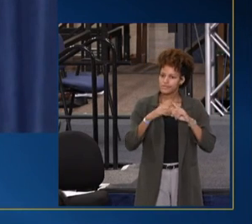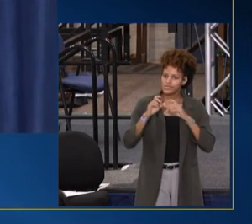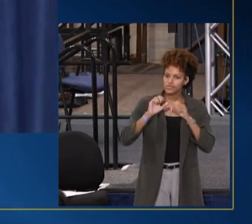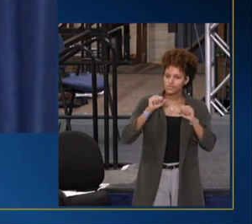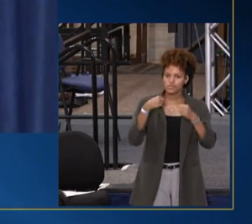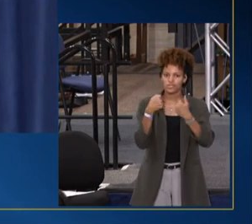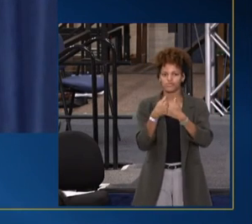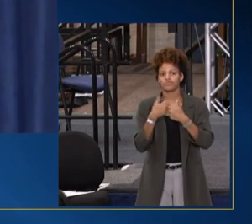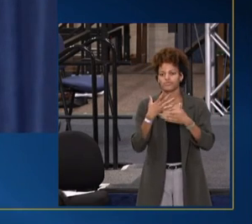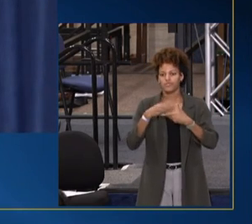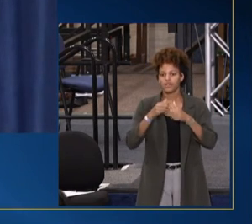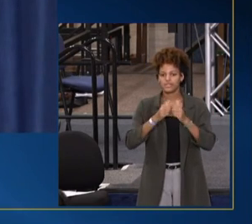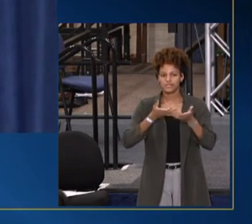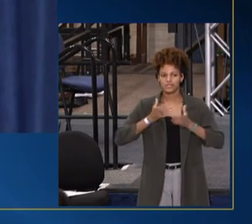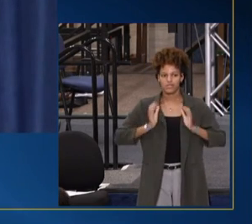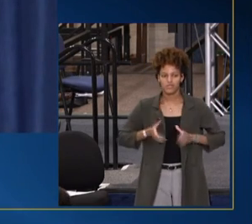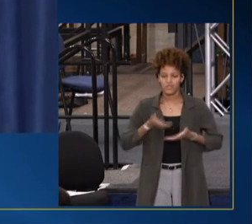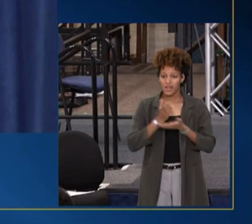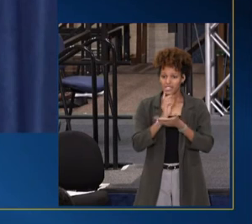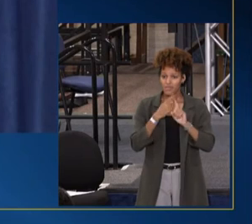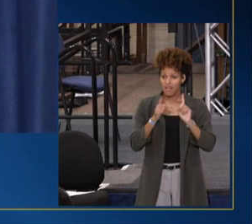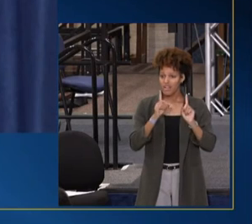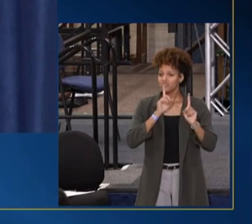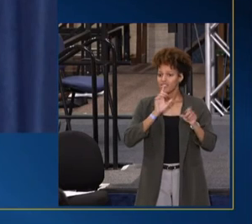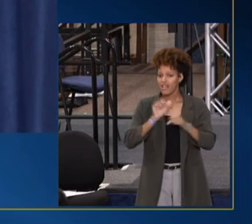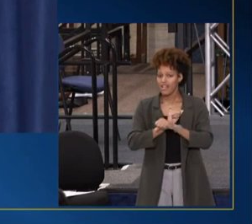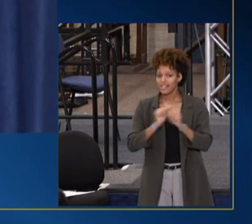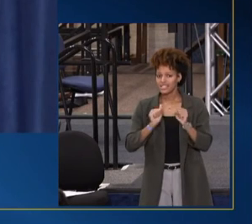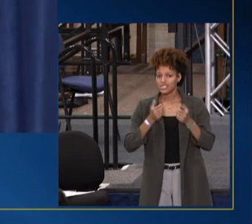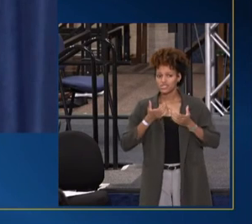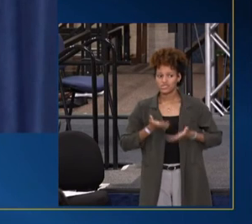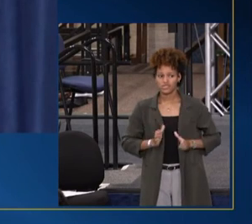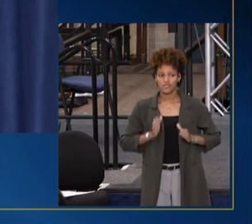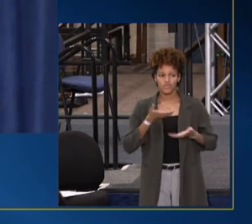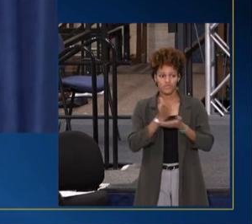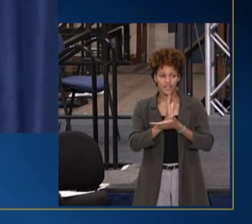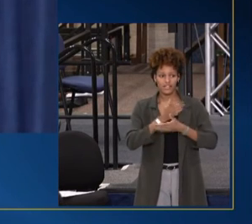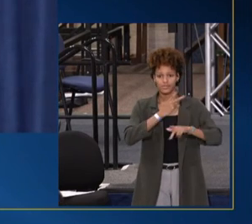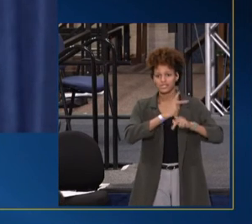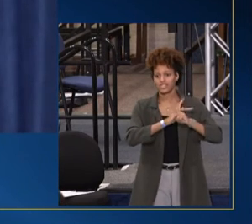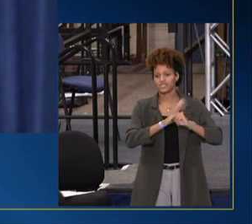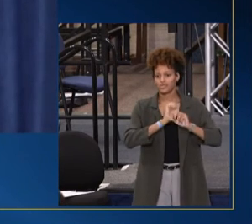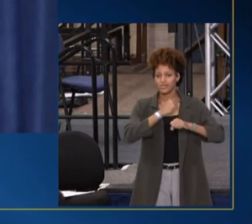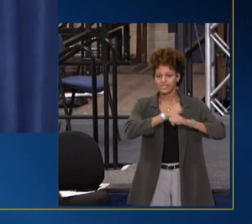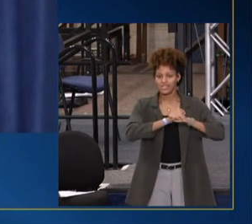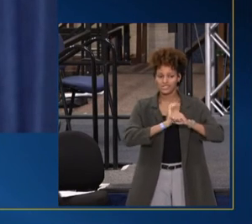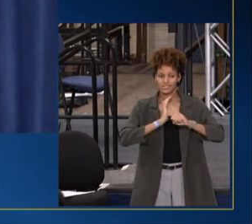civil rights, the reality is civil rights protections are suicide prevention for our community.